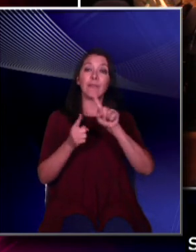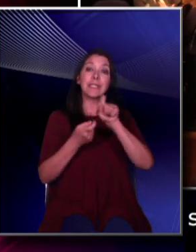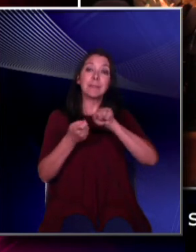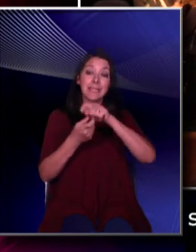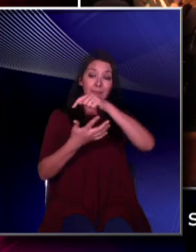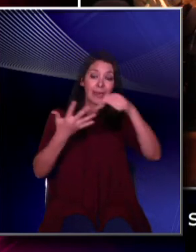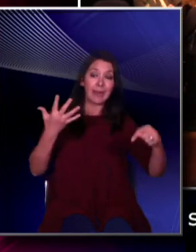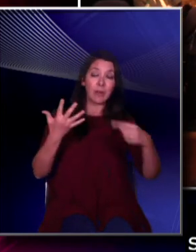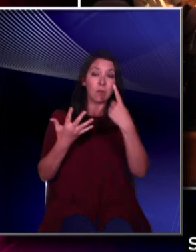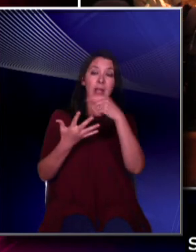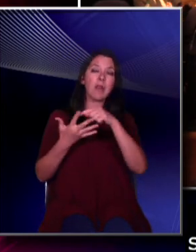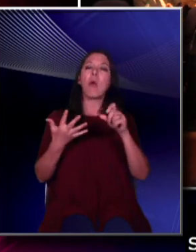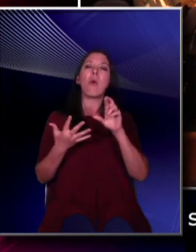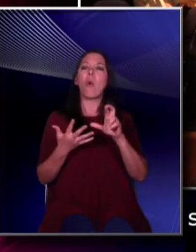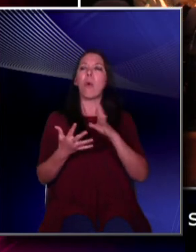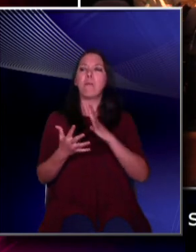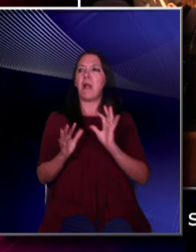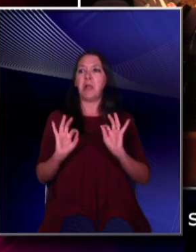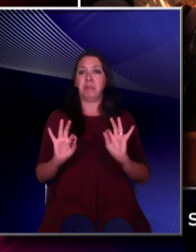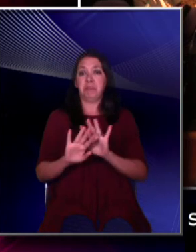where it stands?